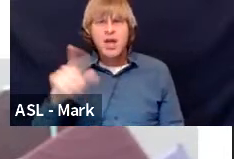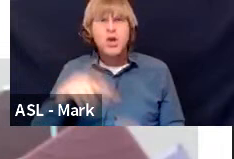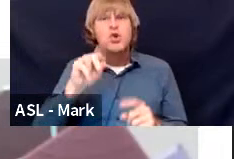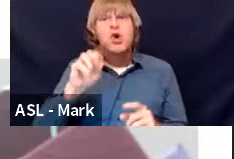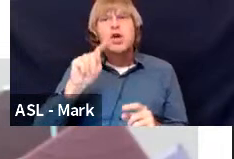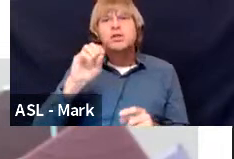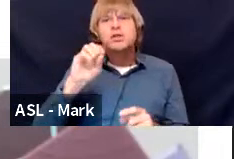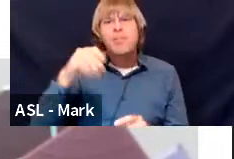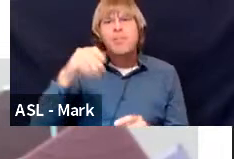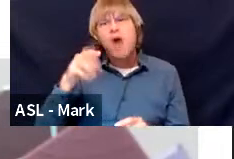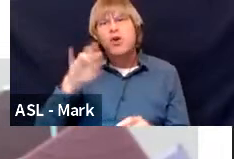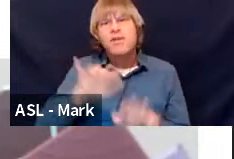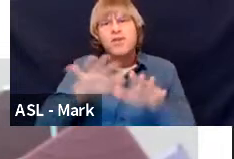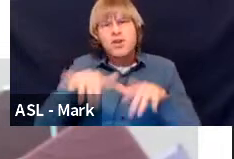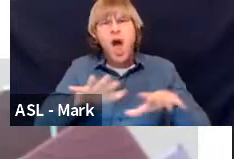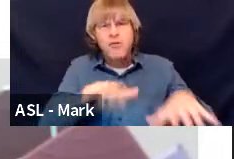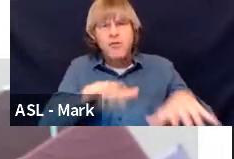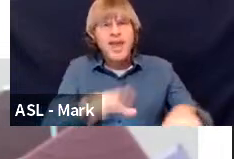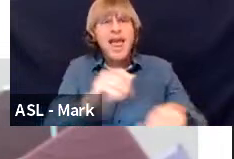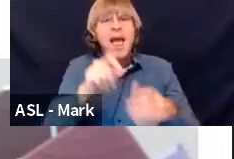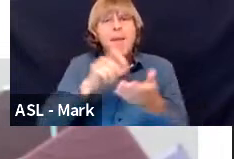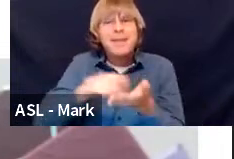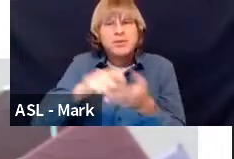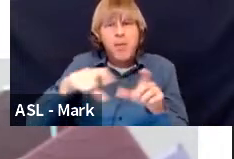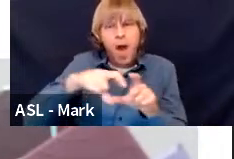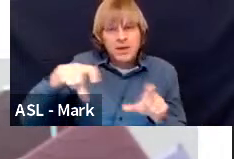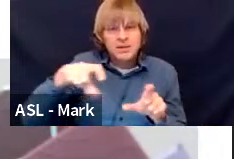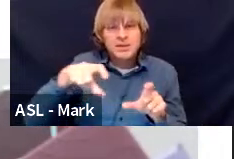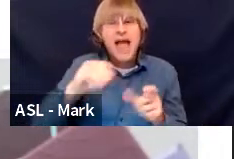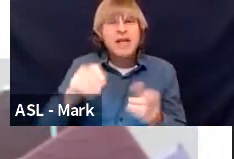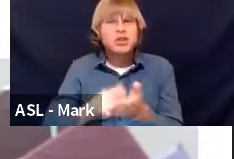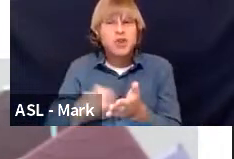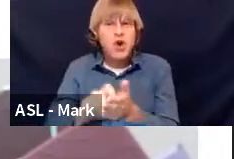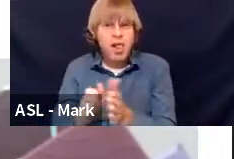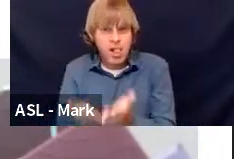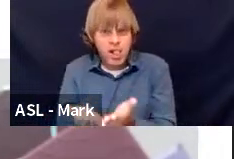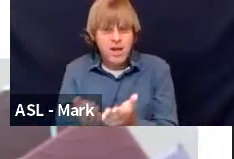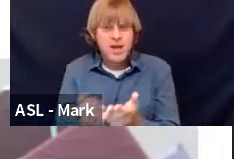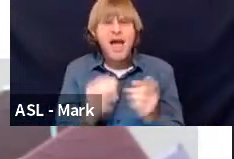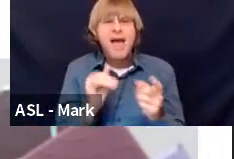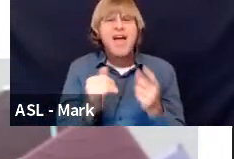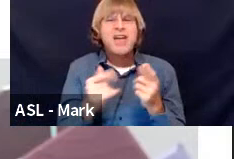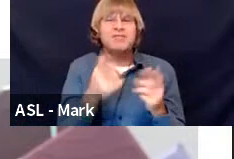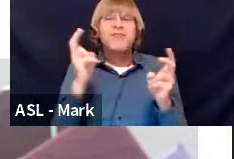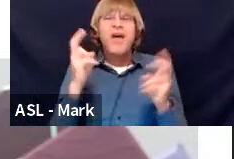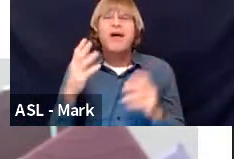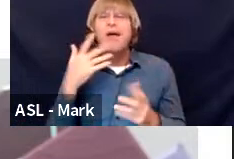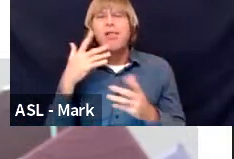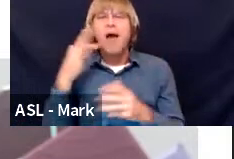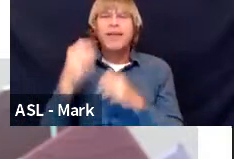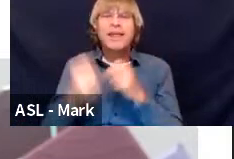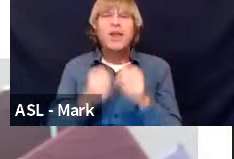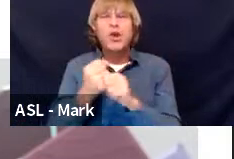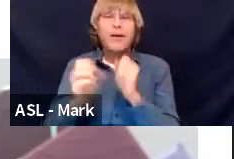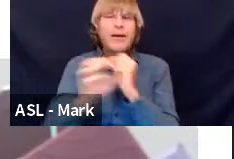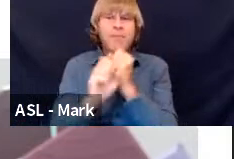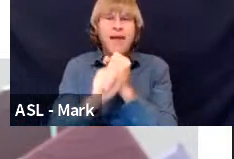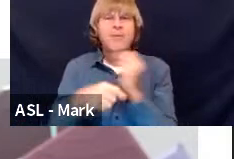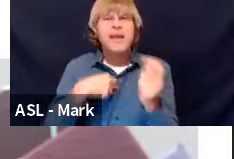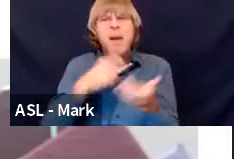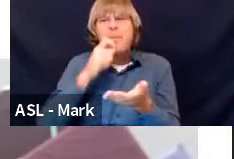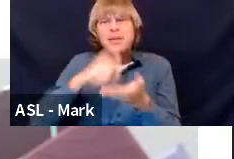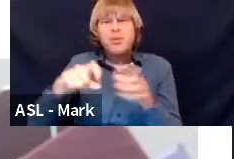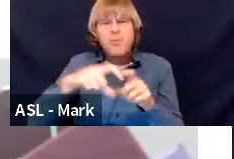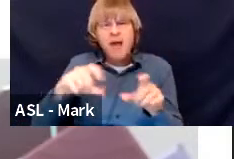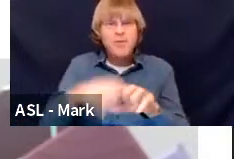pencil boxes and journals. And we were playing with Nina's Color of the Year campaign here. We did some pencil boxes on the